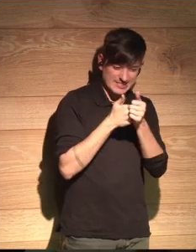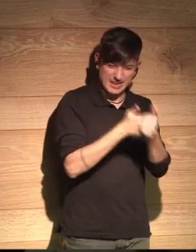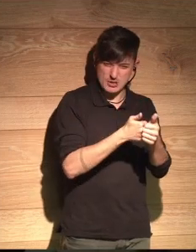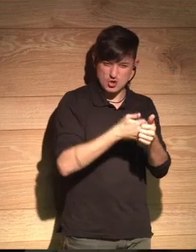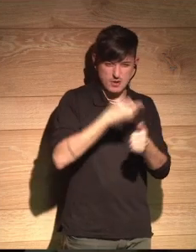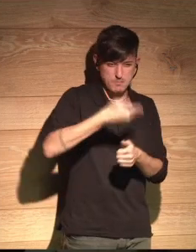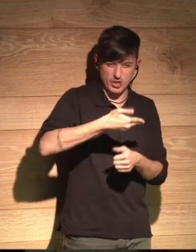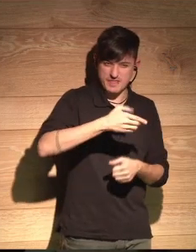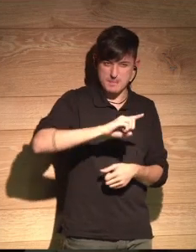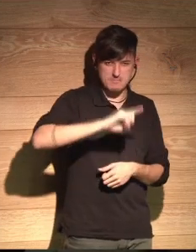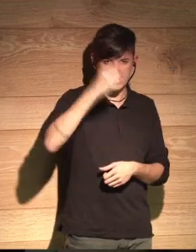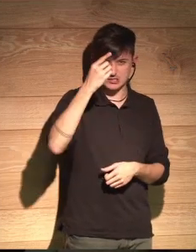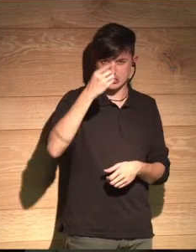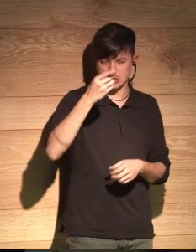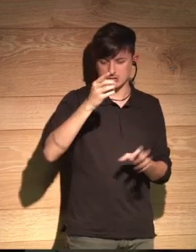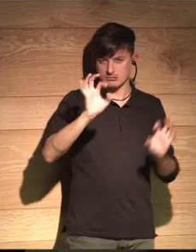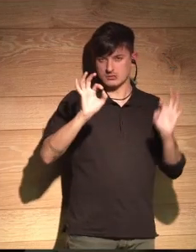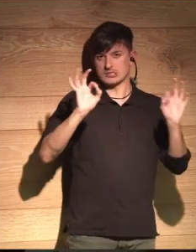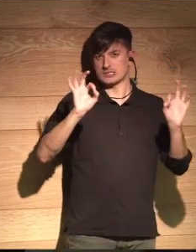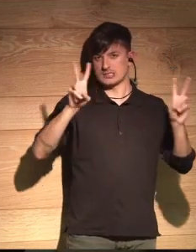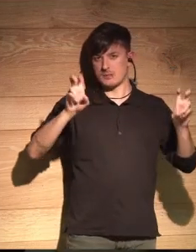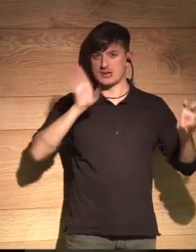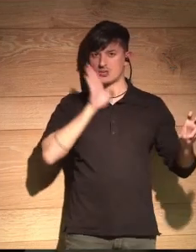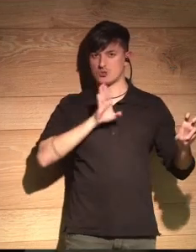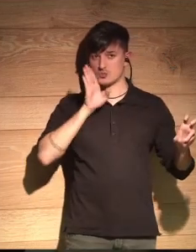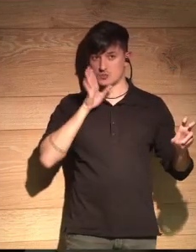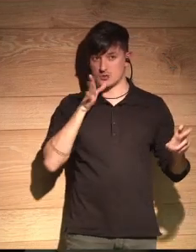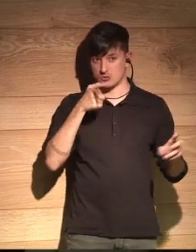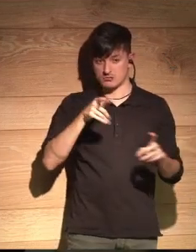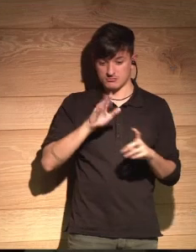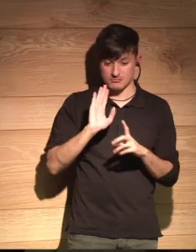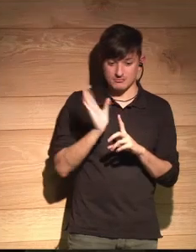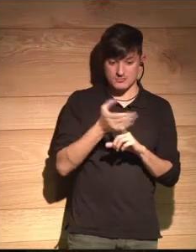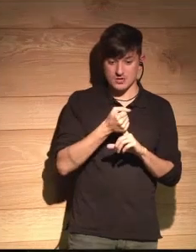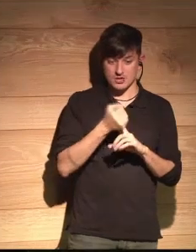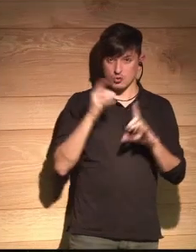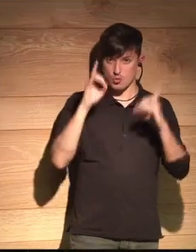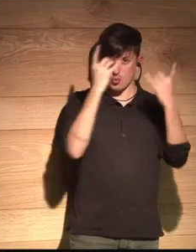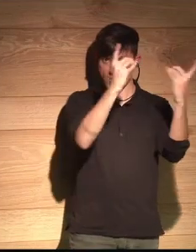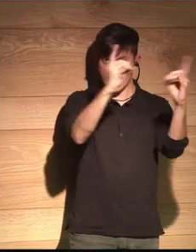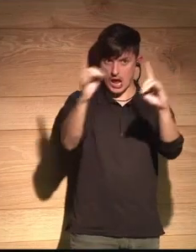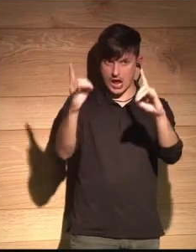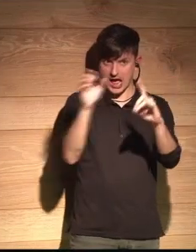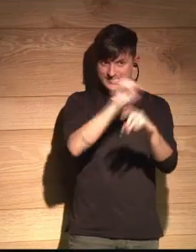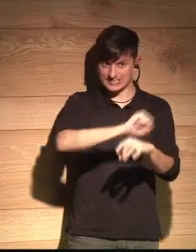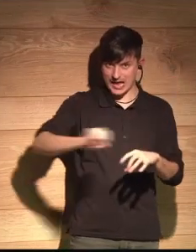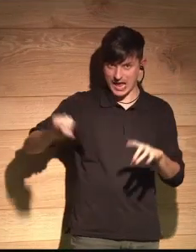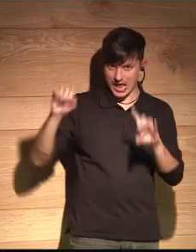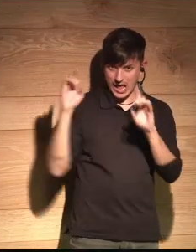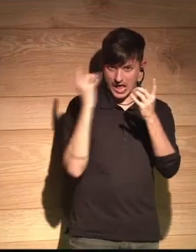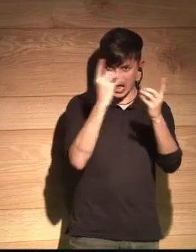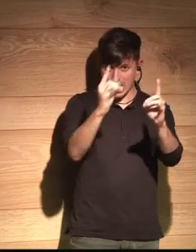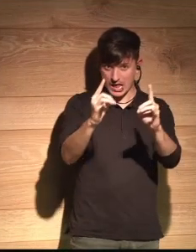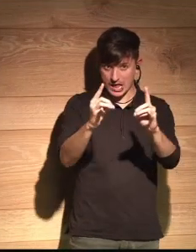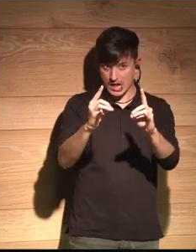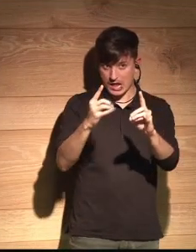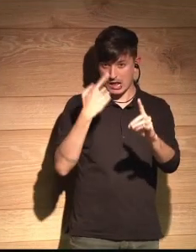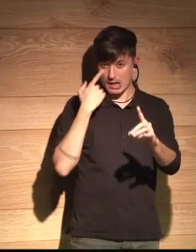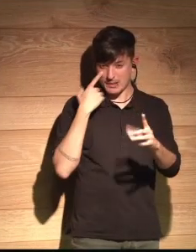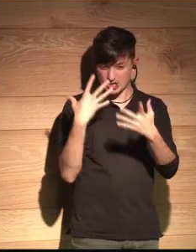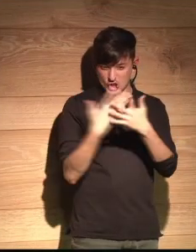found places such as this one in the middle of the jungle in Asia. You can go on the website, see all the traces. Some of them are legal, some are not. They're all